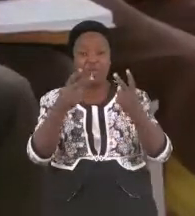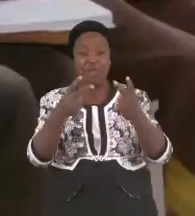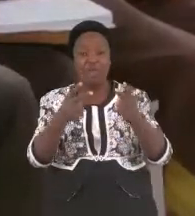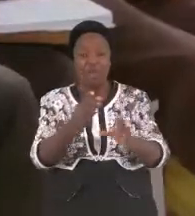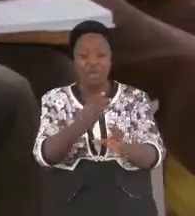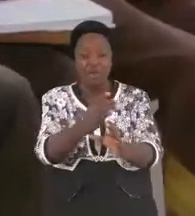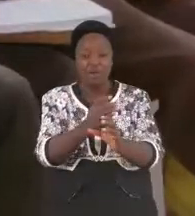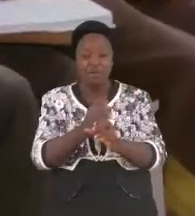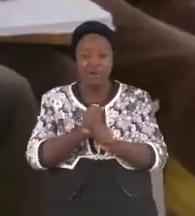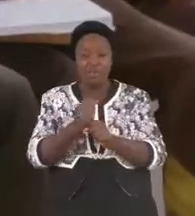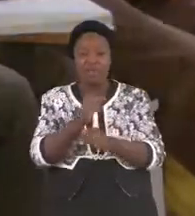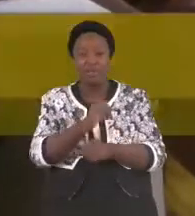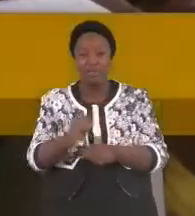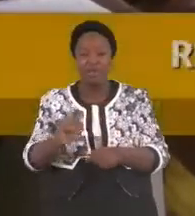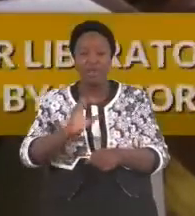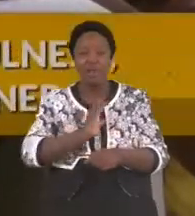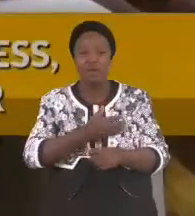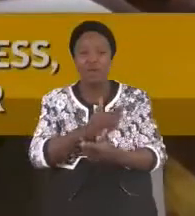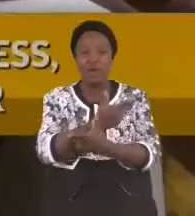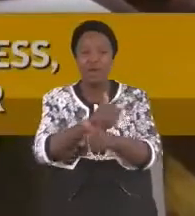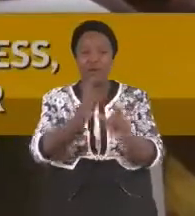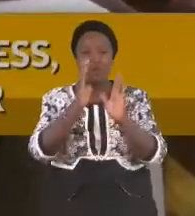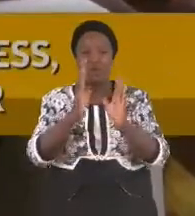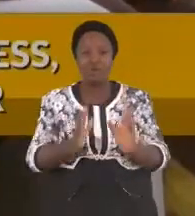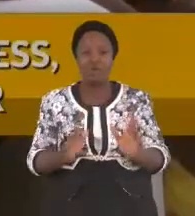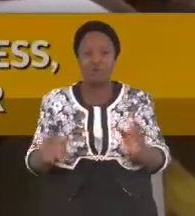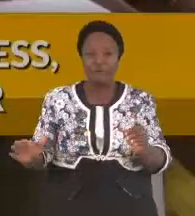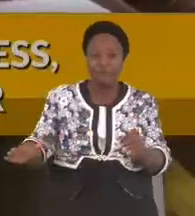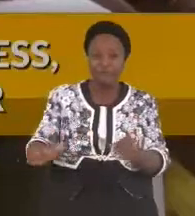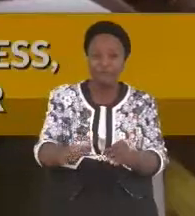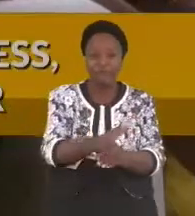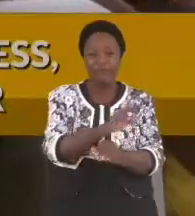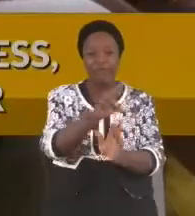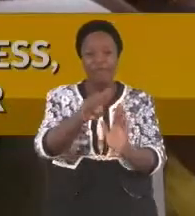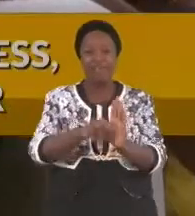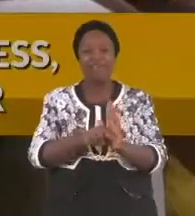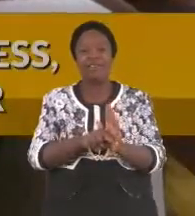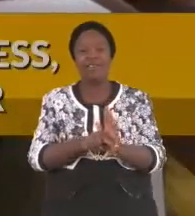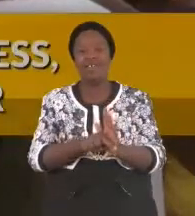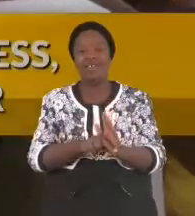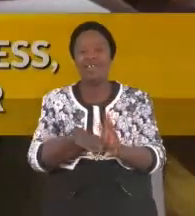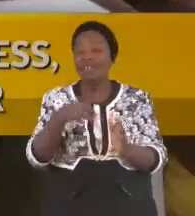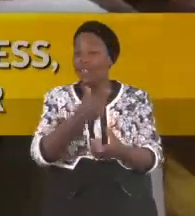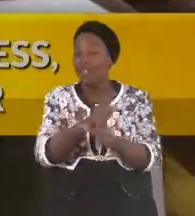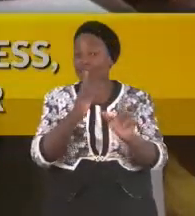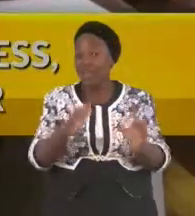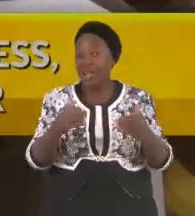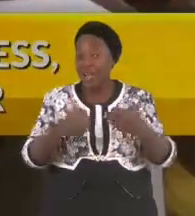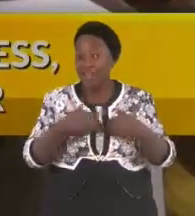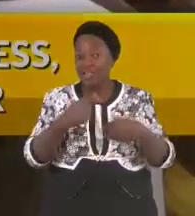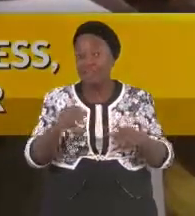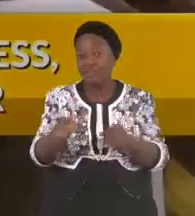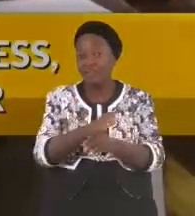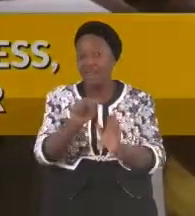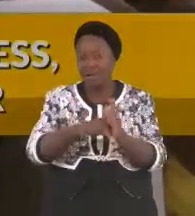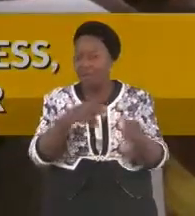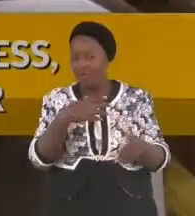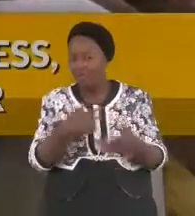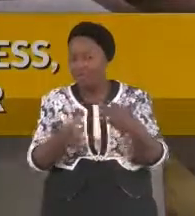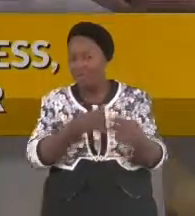fullness. The liberator, he has the fullness. Whatever you have got, you have not got